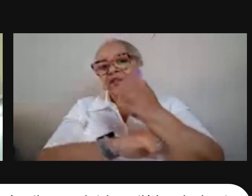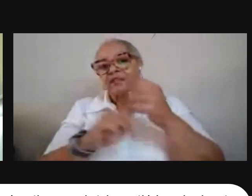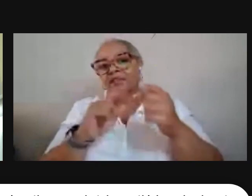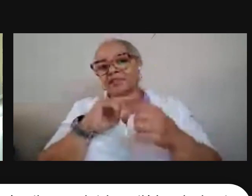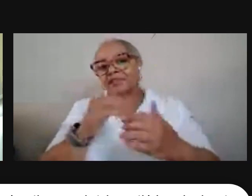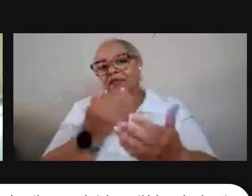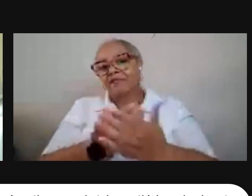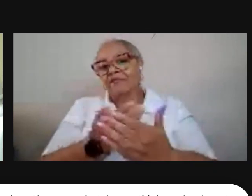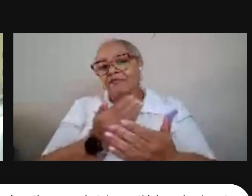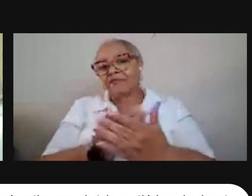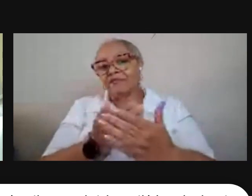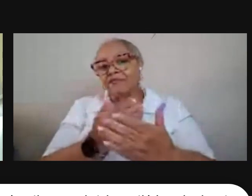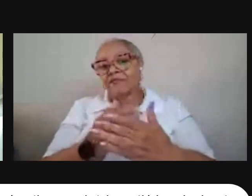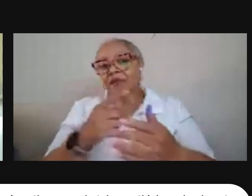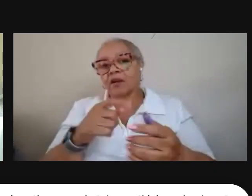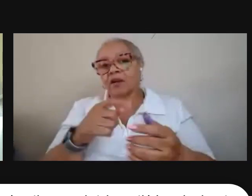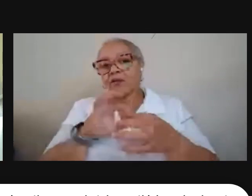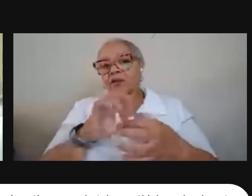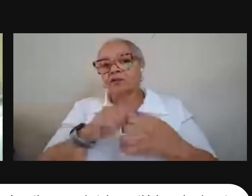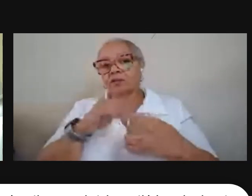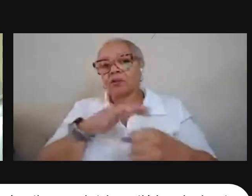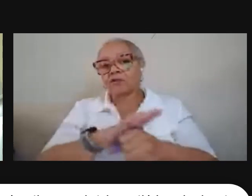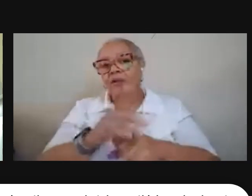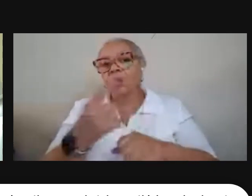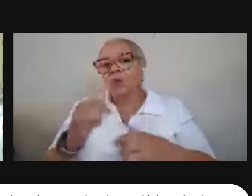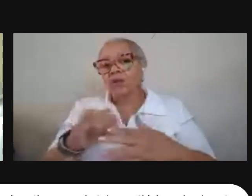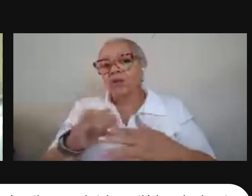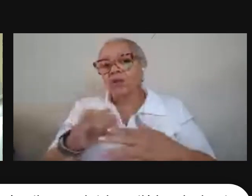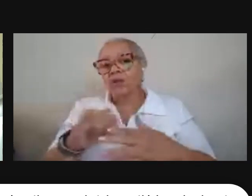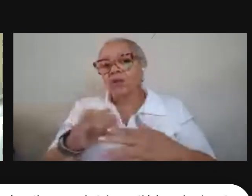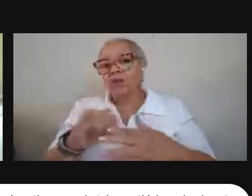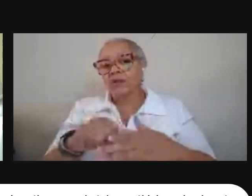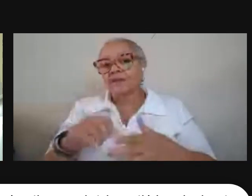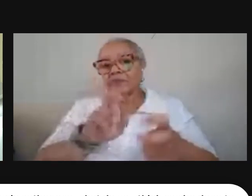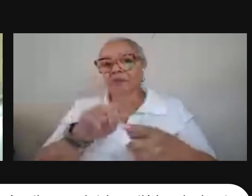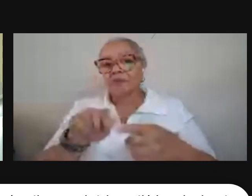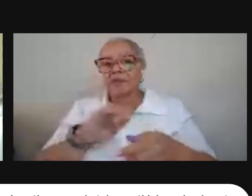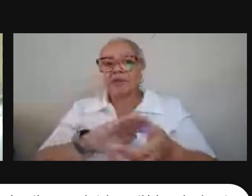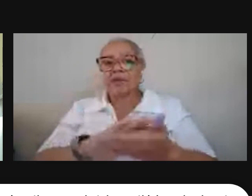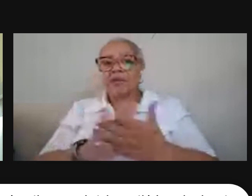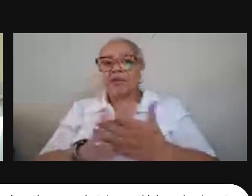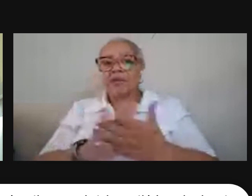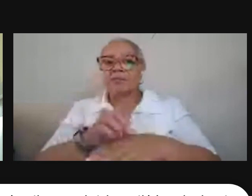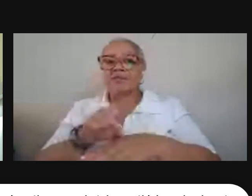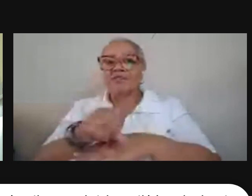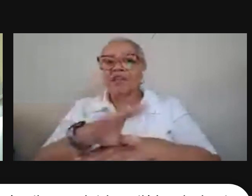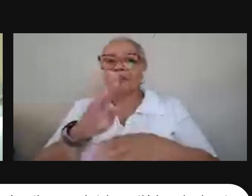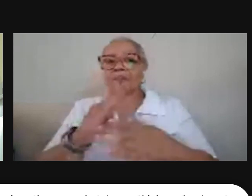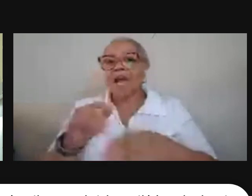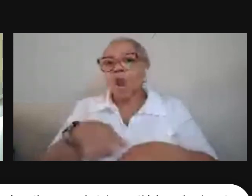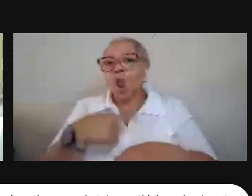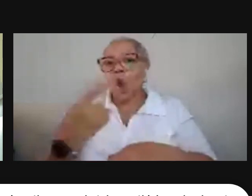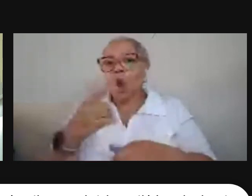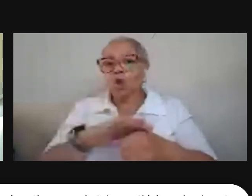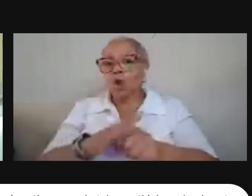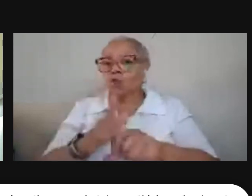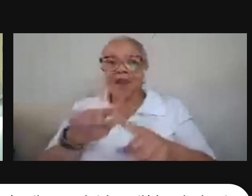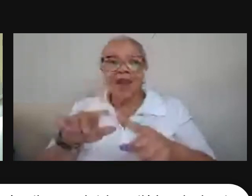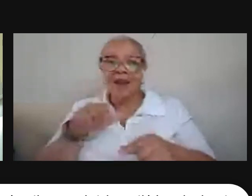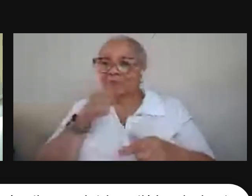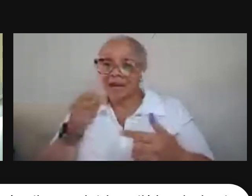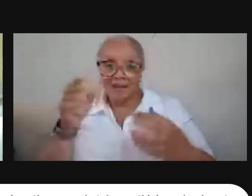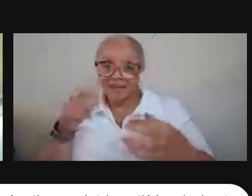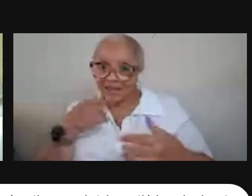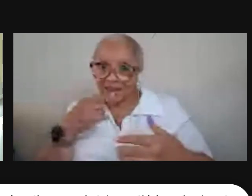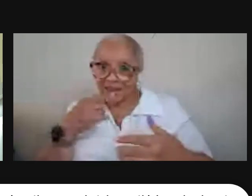funds long COVID is because one of the philanthropists is also affected by long COVID. I'm definitely not advocating that